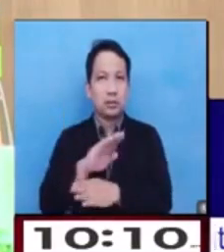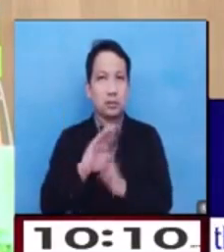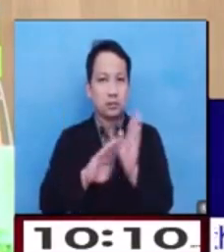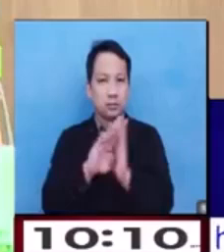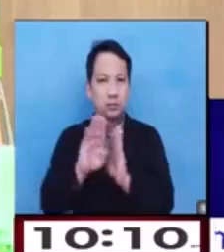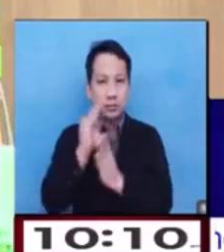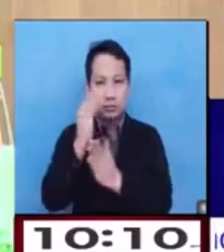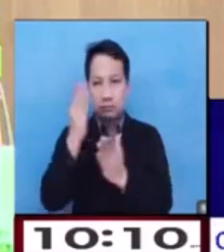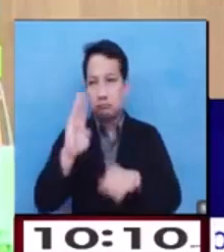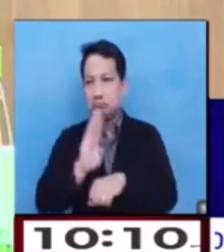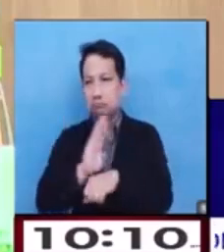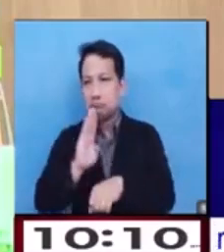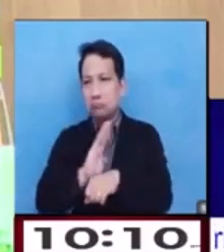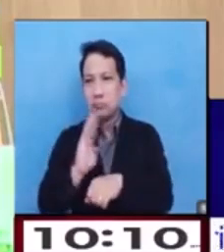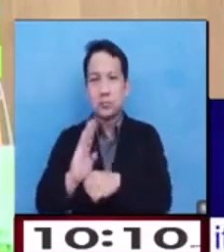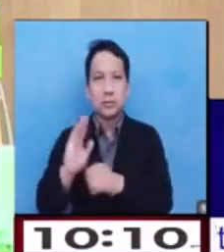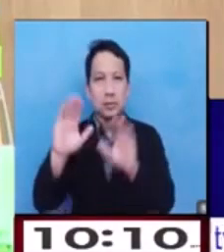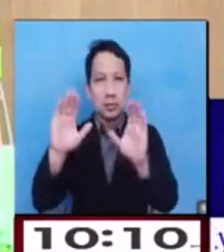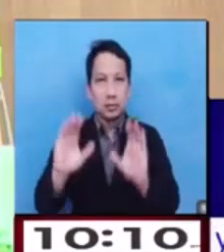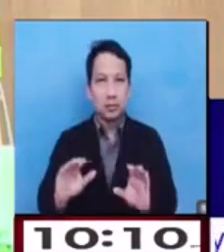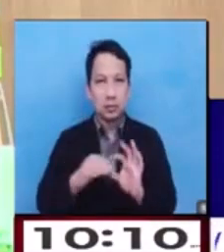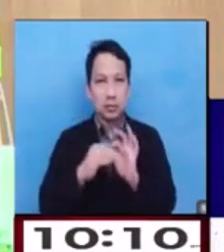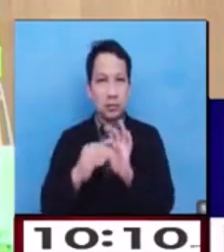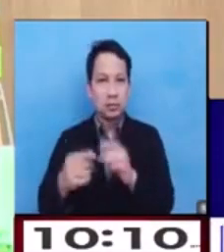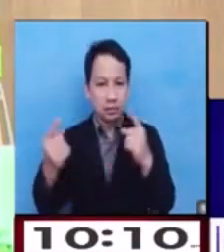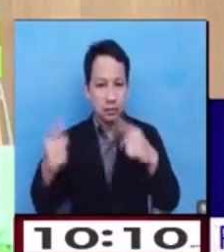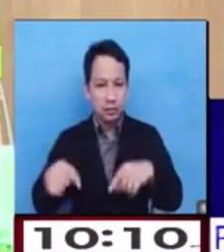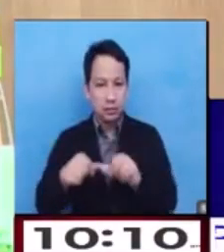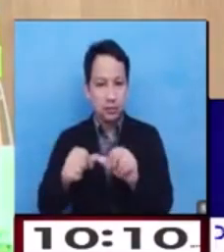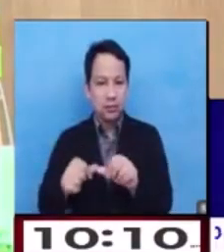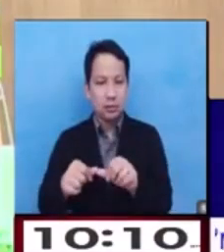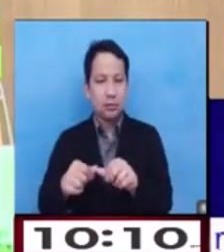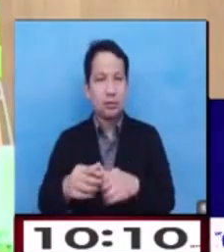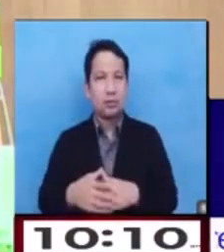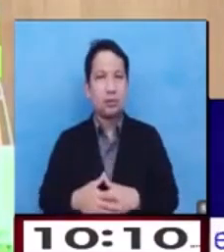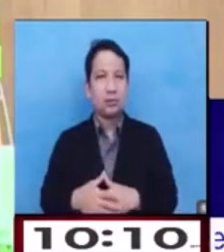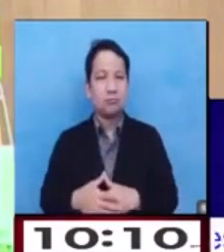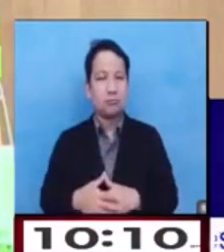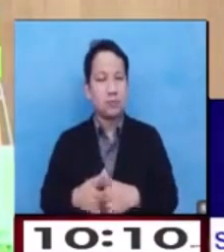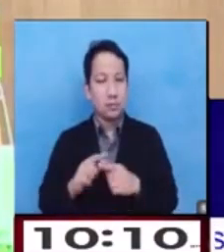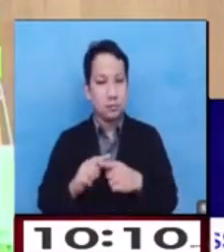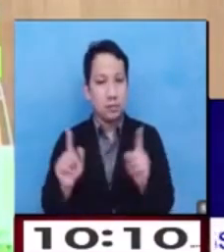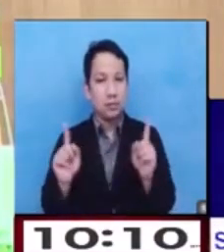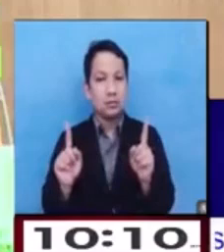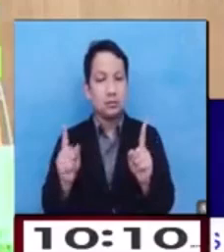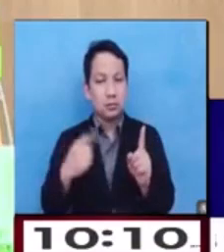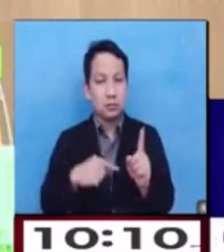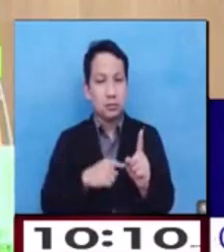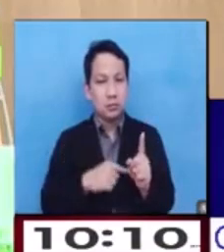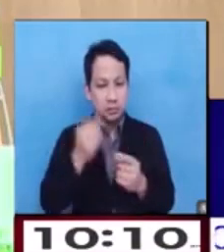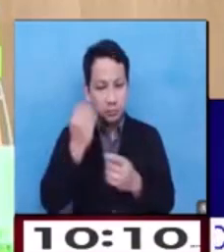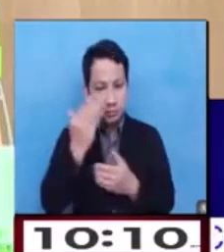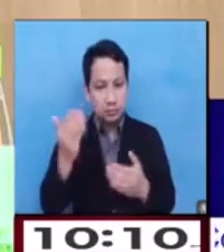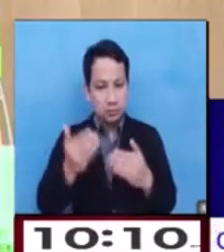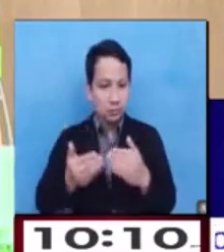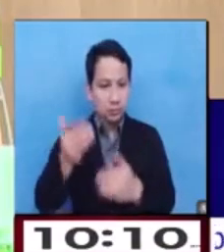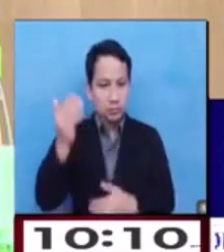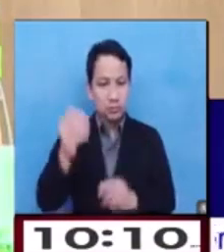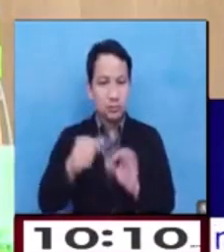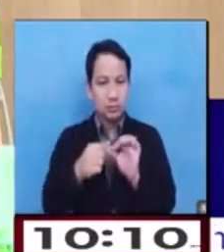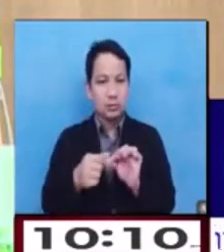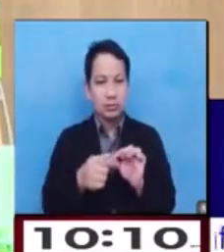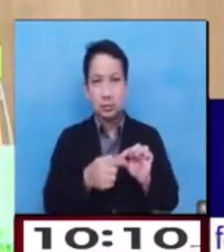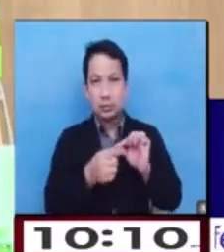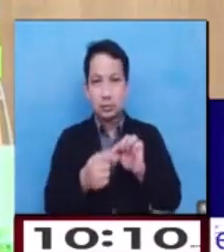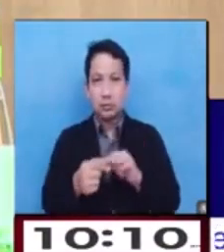climate can counter this unintended effect. Still, the headline inflation rate appears to have reached